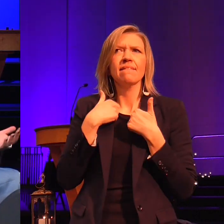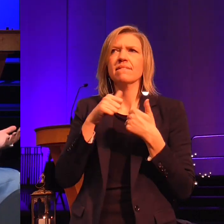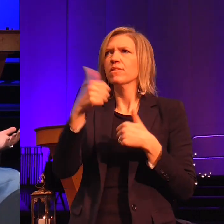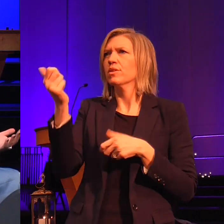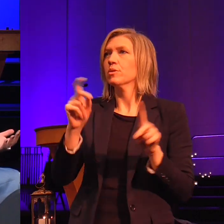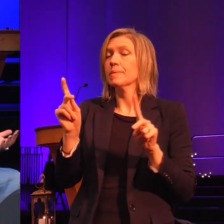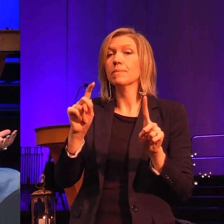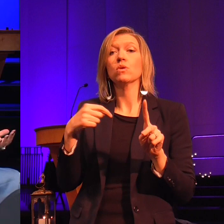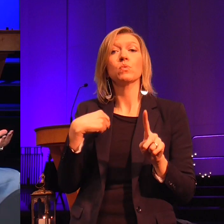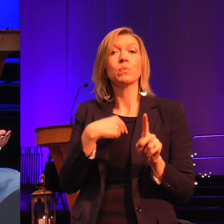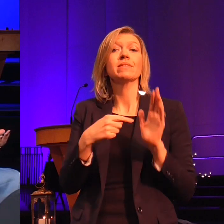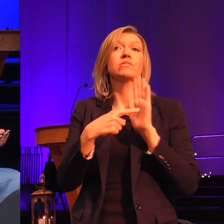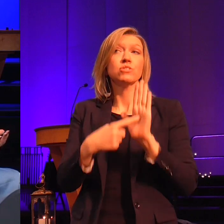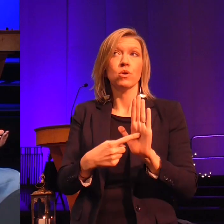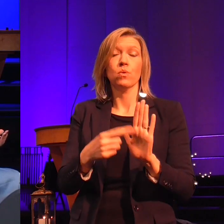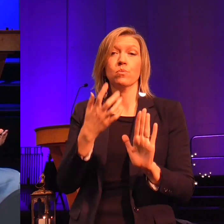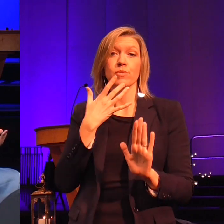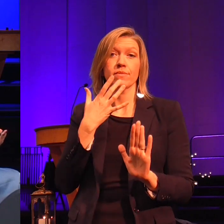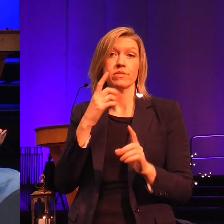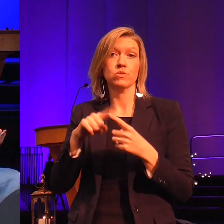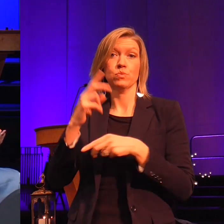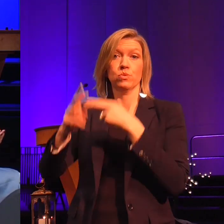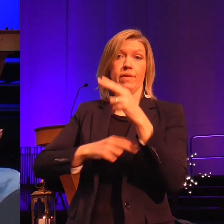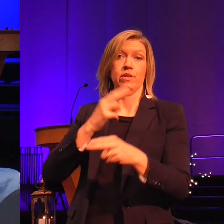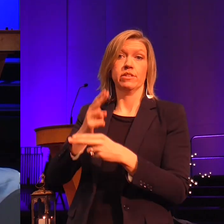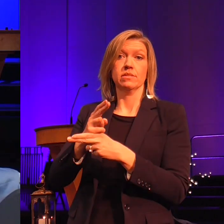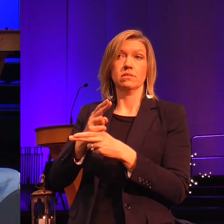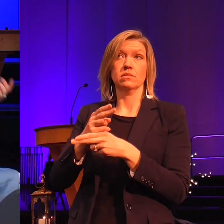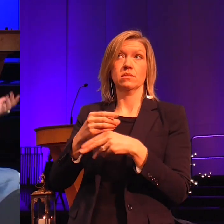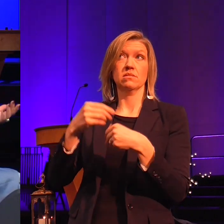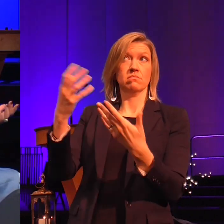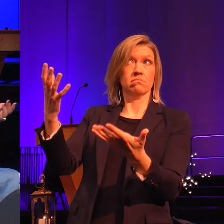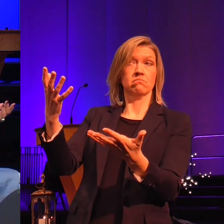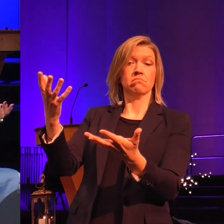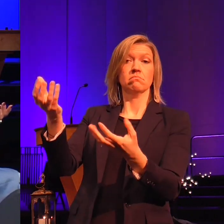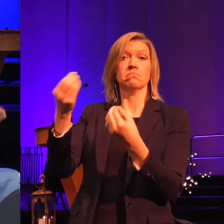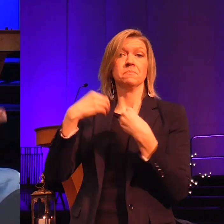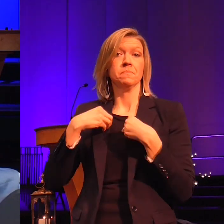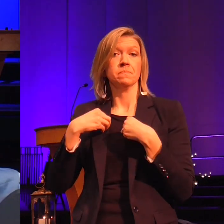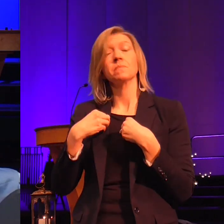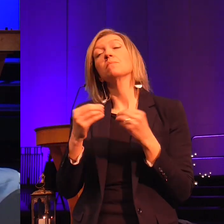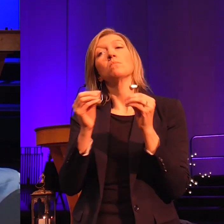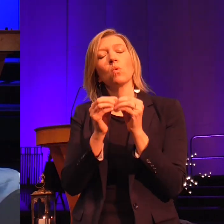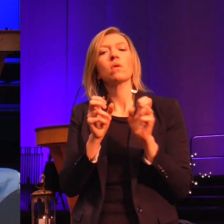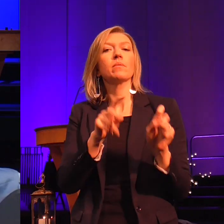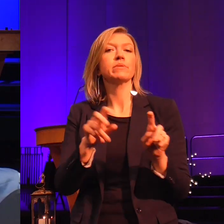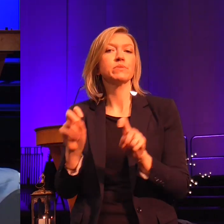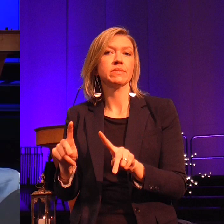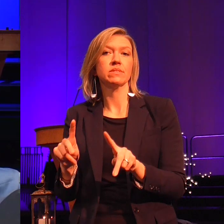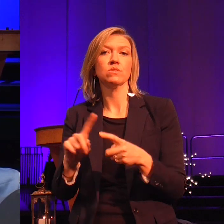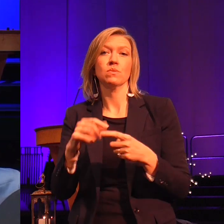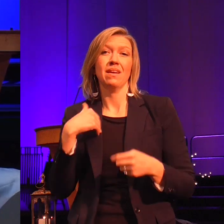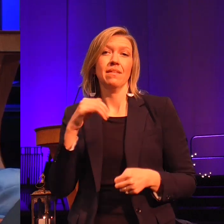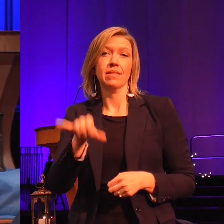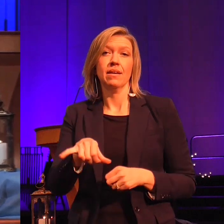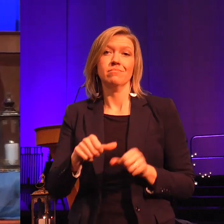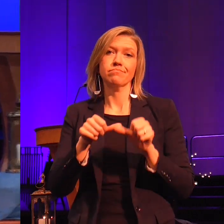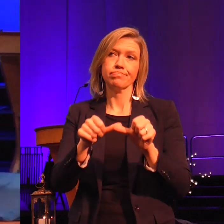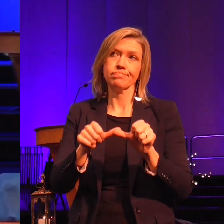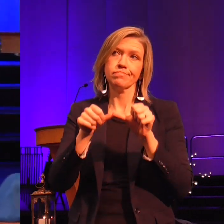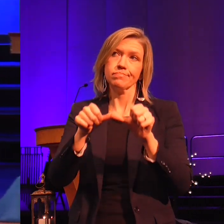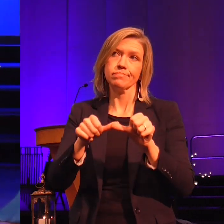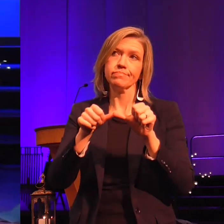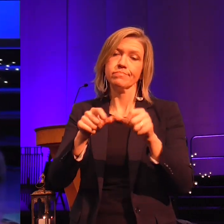showing our preferences to the universe. And we just get more opportunities to have what we want. So the